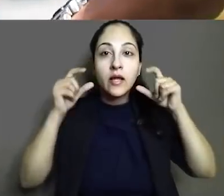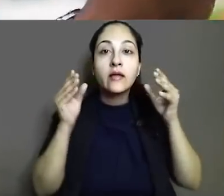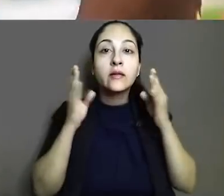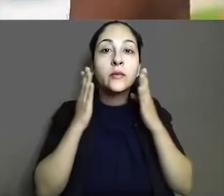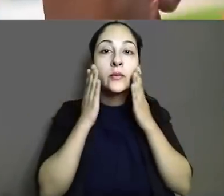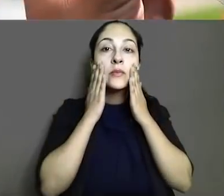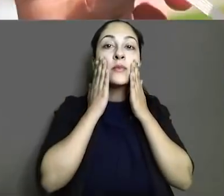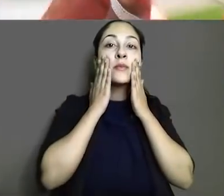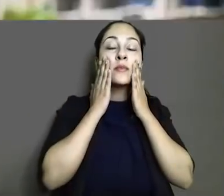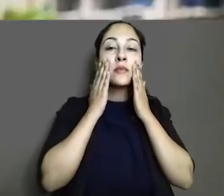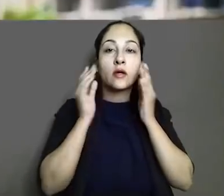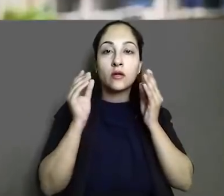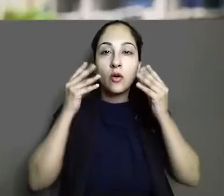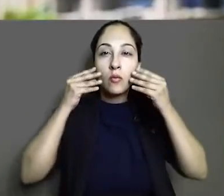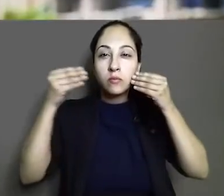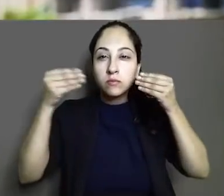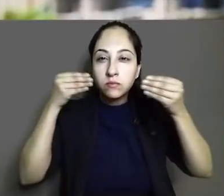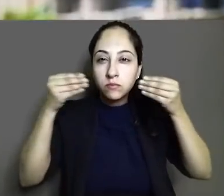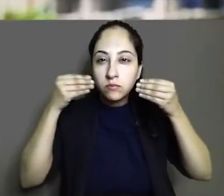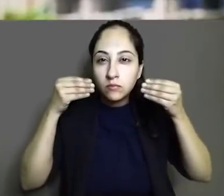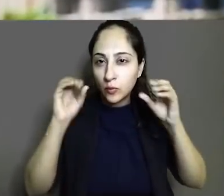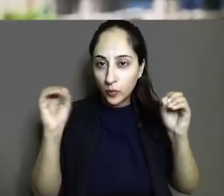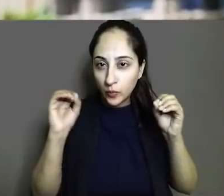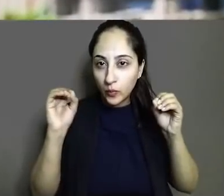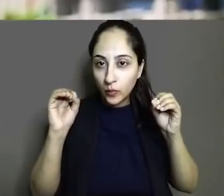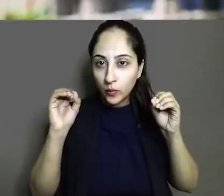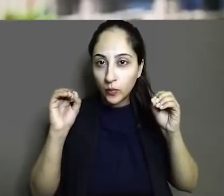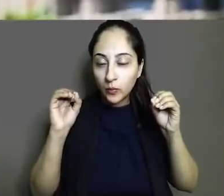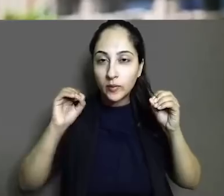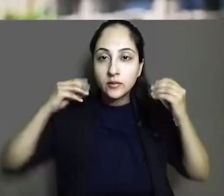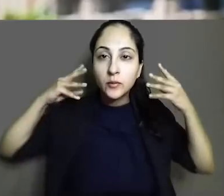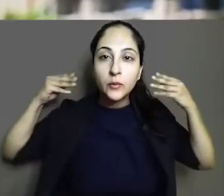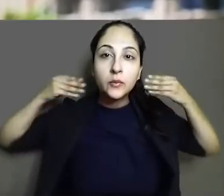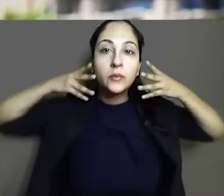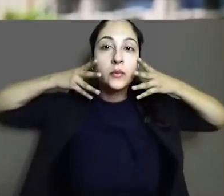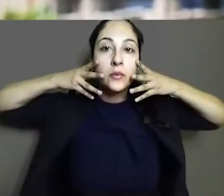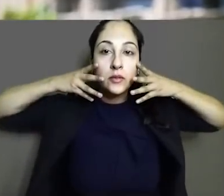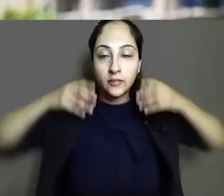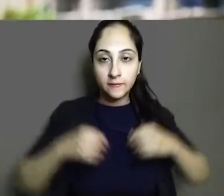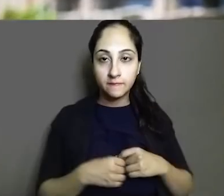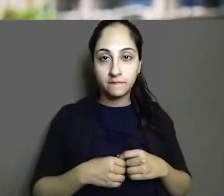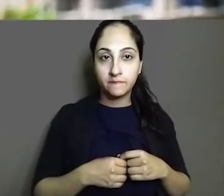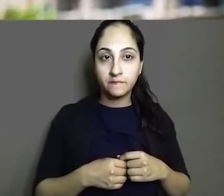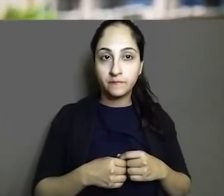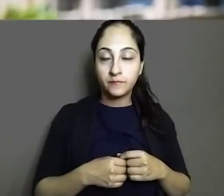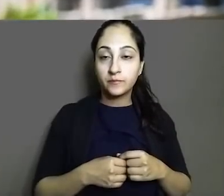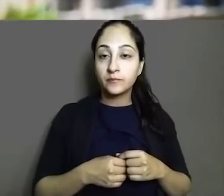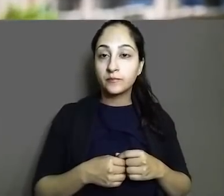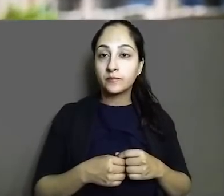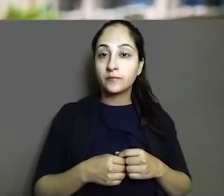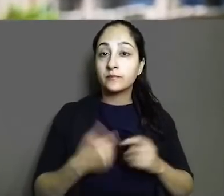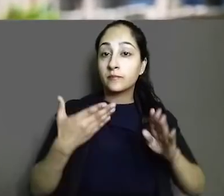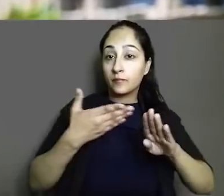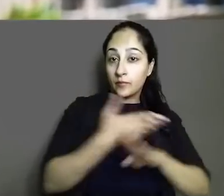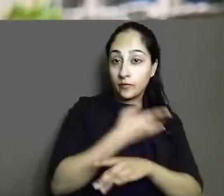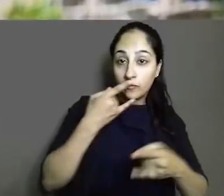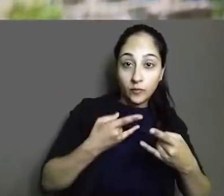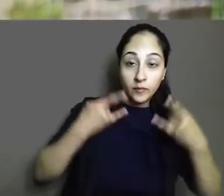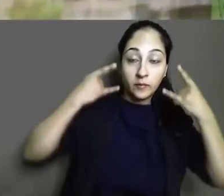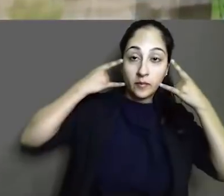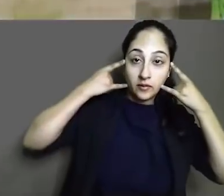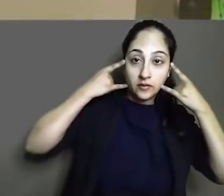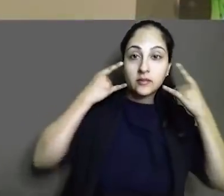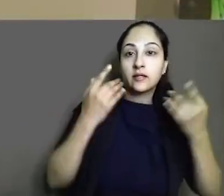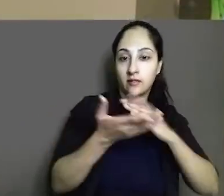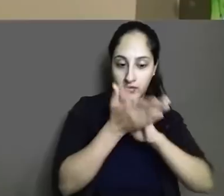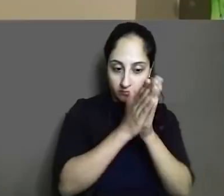actual mask itself when you're either putting it on, taking it off, or sometime during the day, people have a habit of touching their face. So try